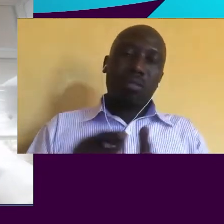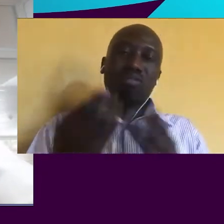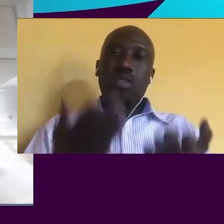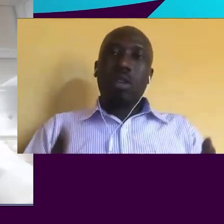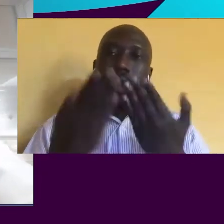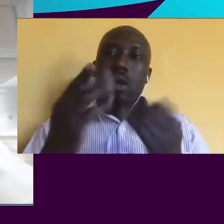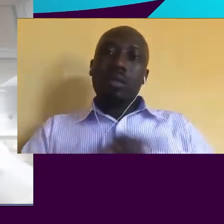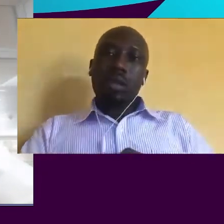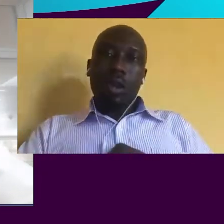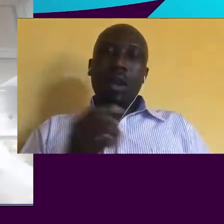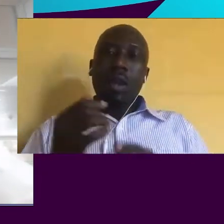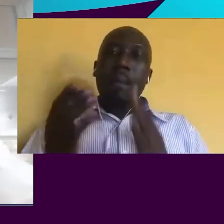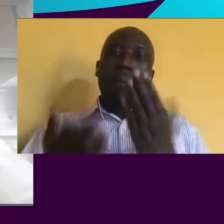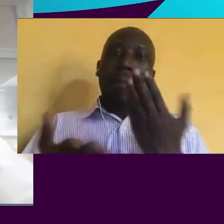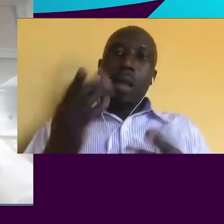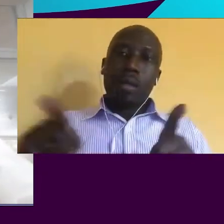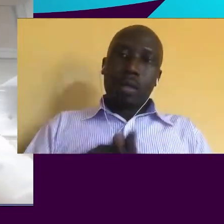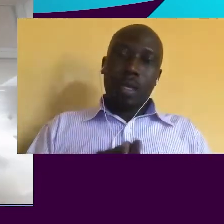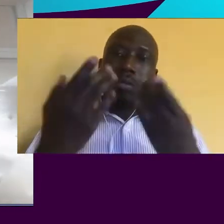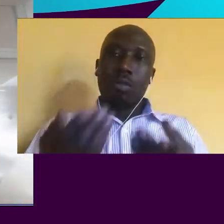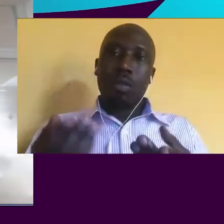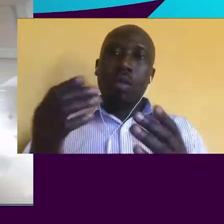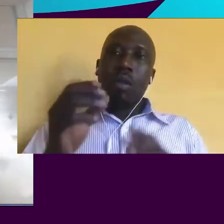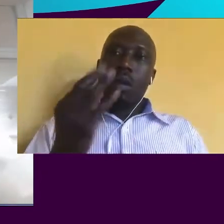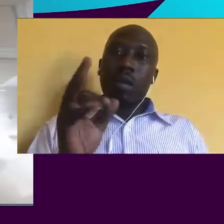schools. Also, FUFA should encourage